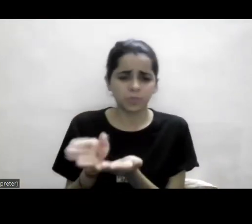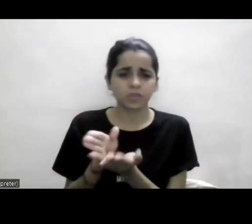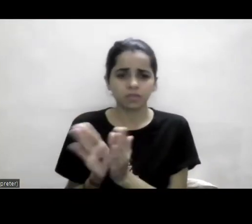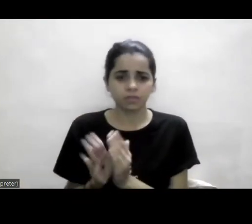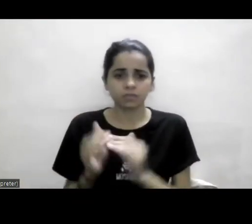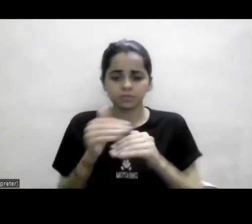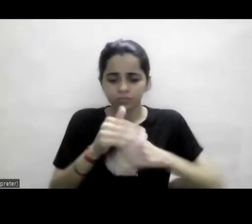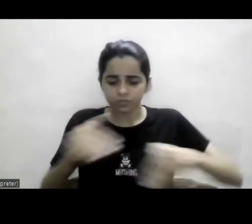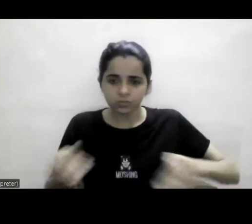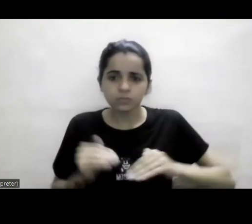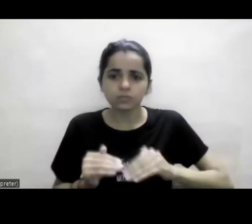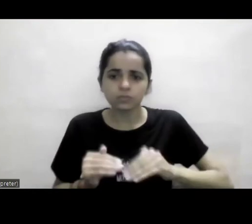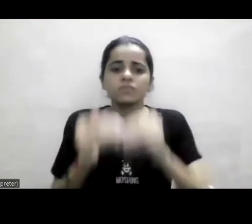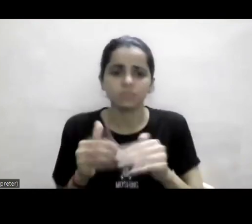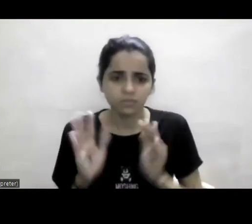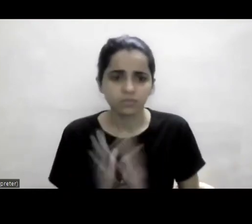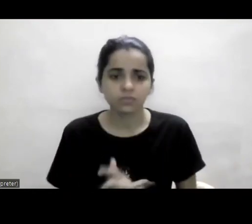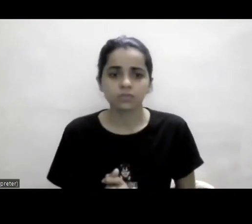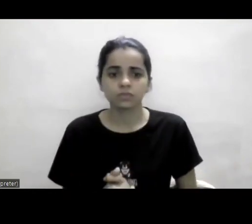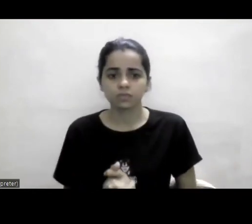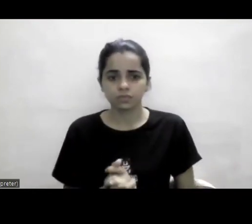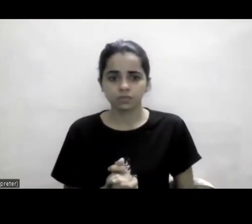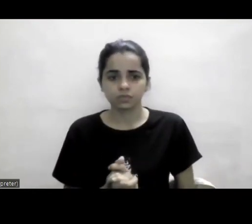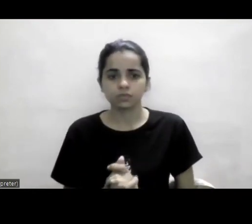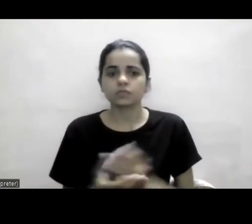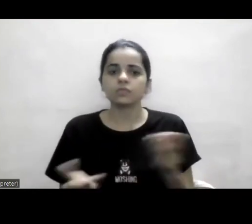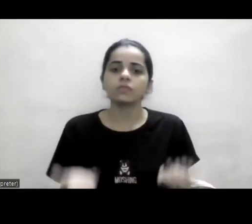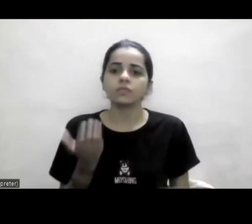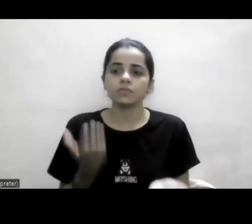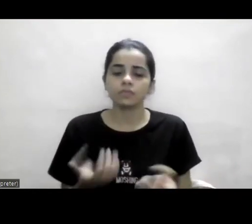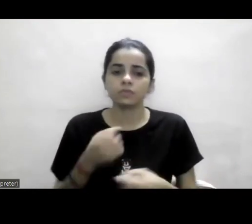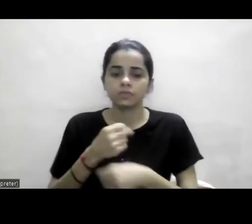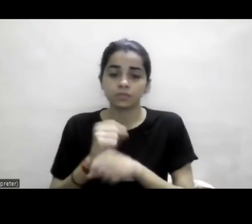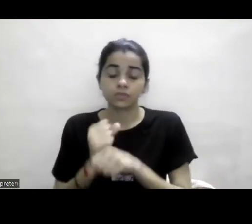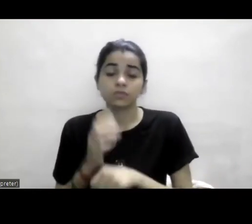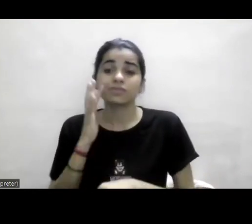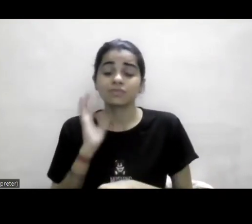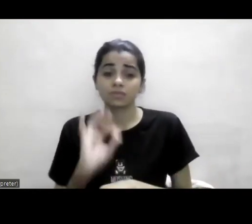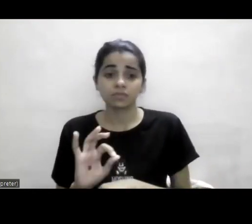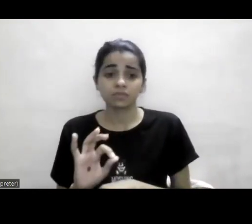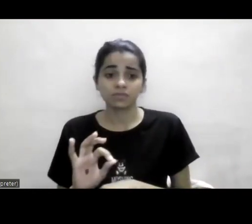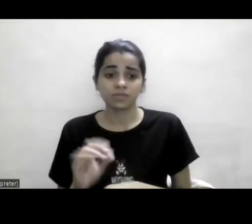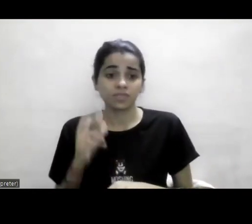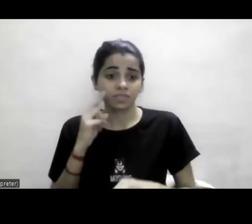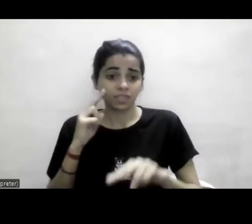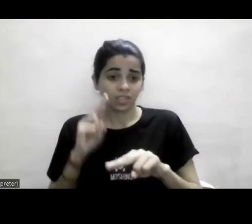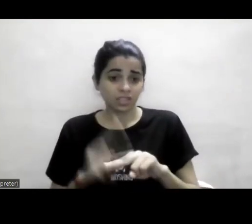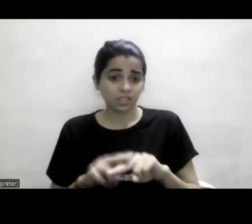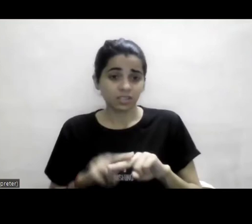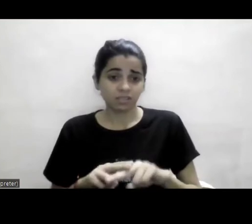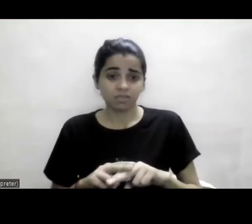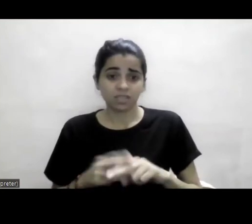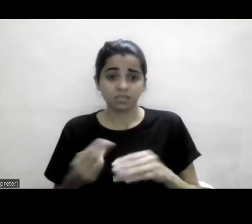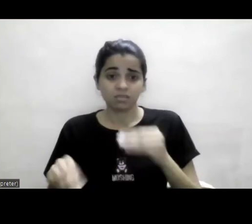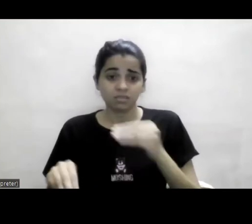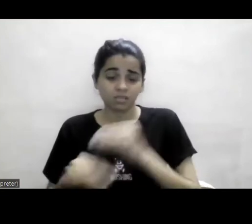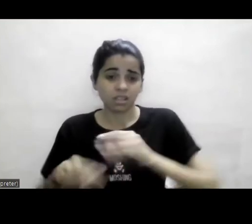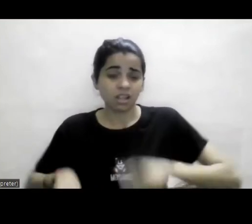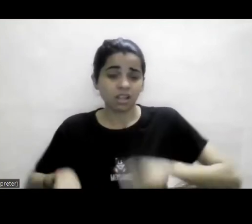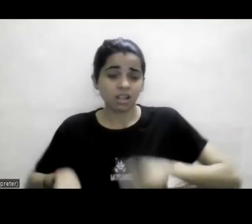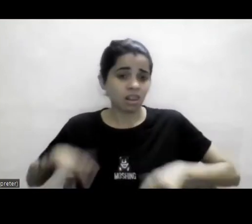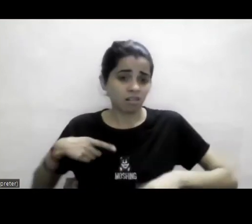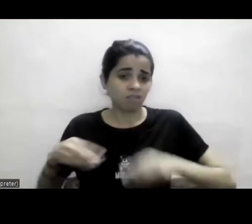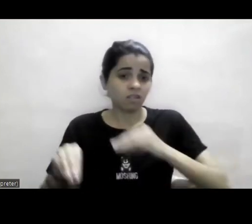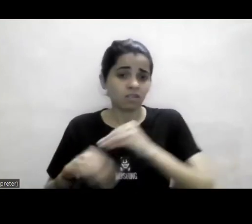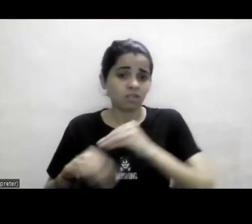these boundaries make us very vulnerable. You know, this adds to our vulnerability. This adds